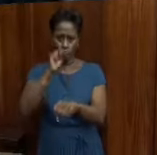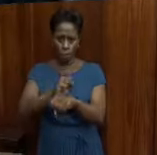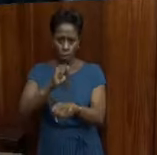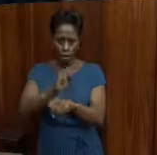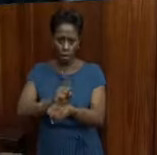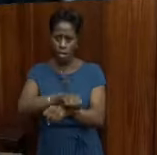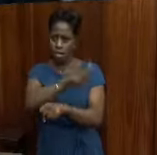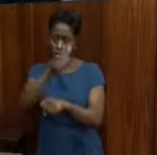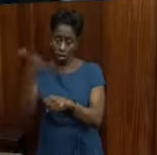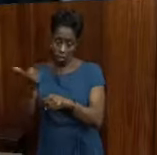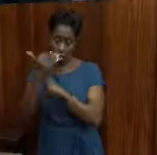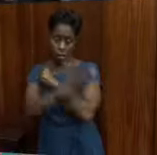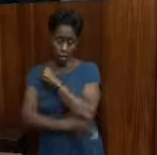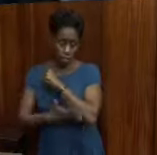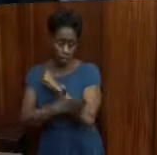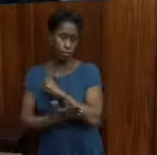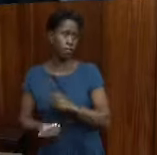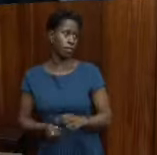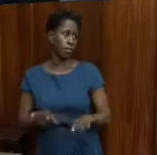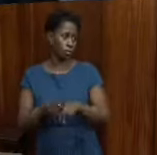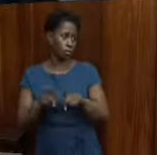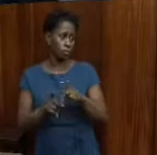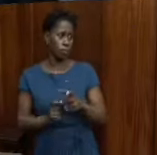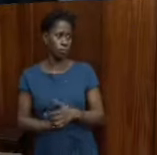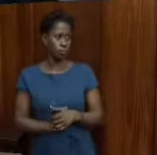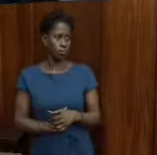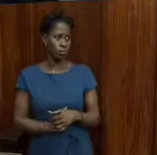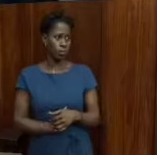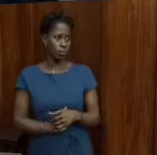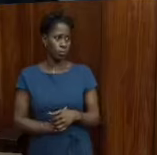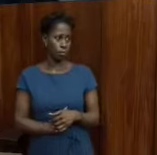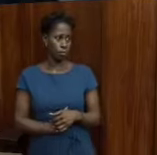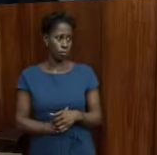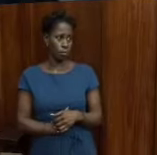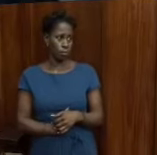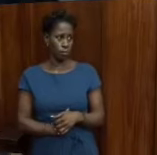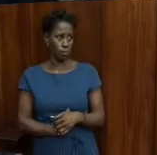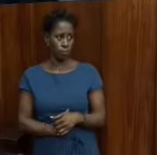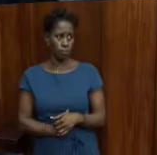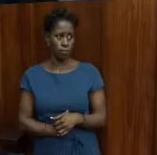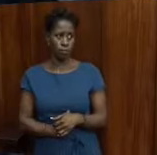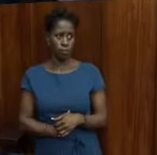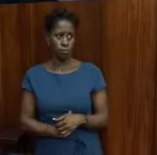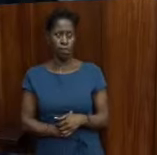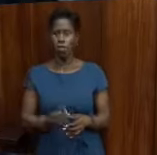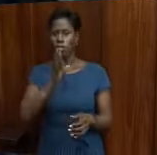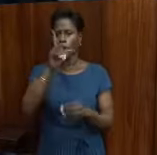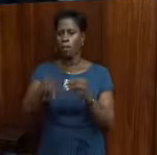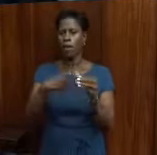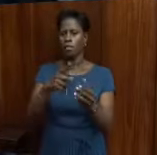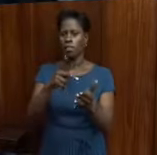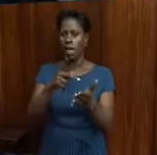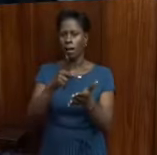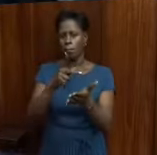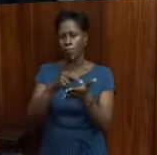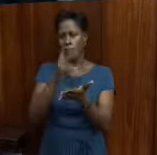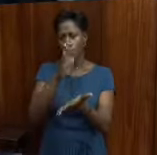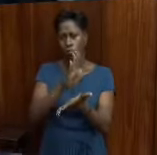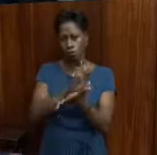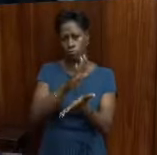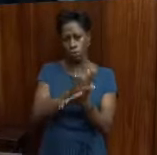we'll broaden primary school education to address critical thinking, effective communication, problem